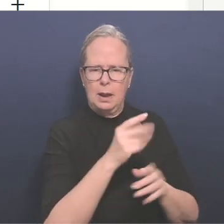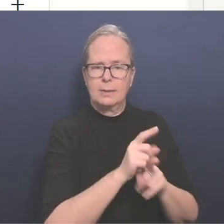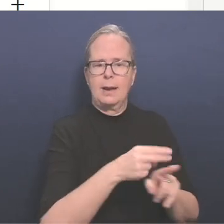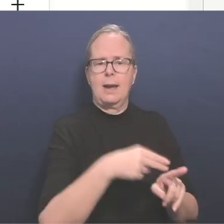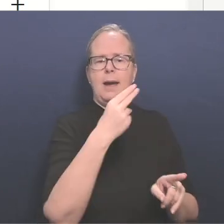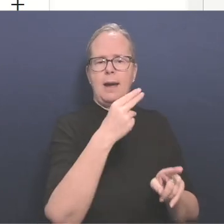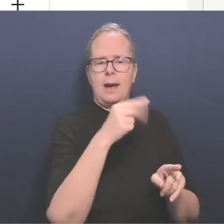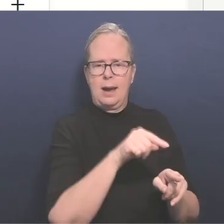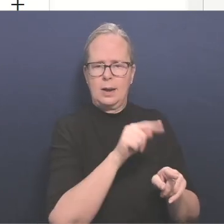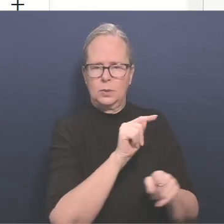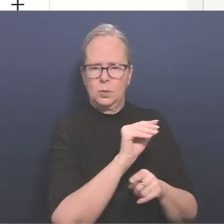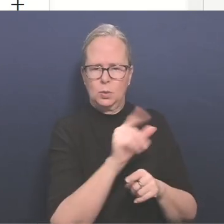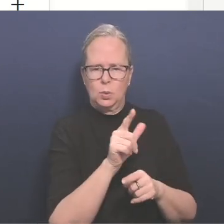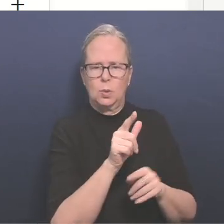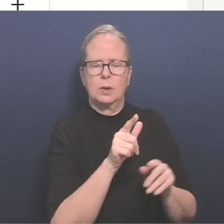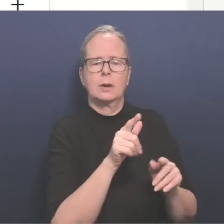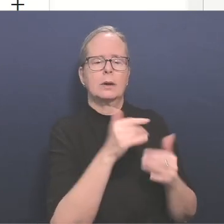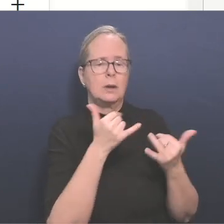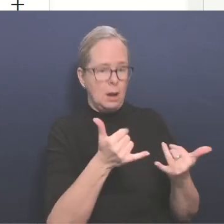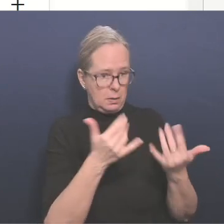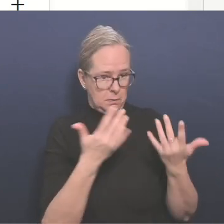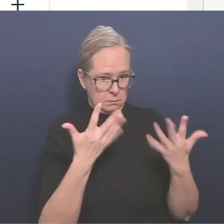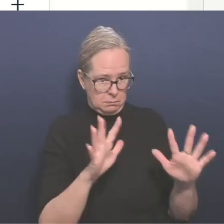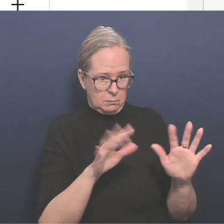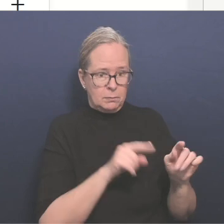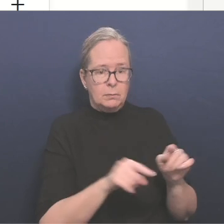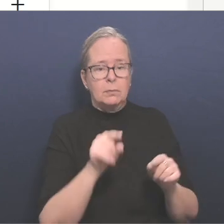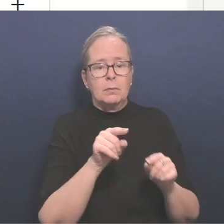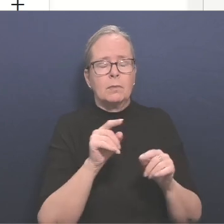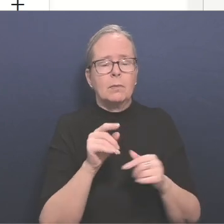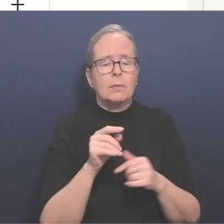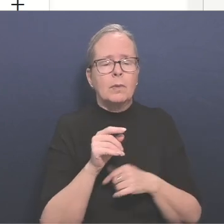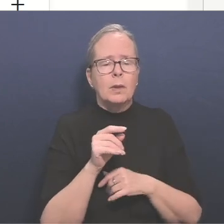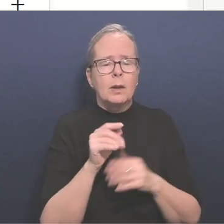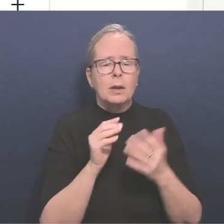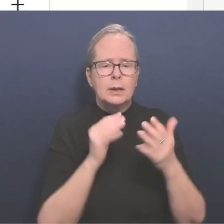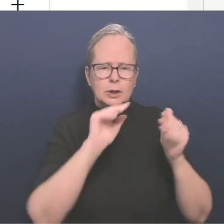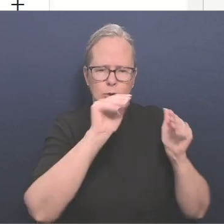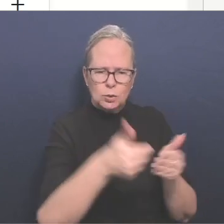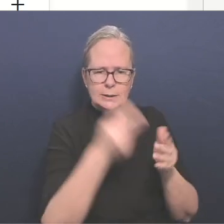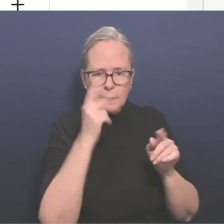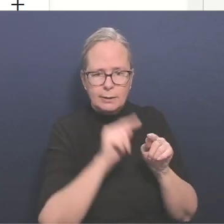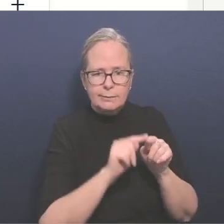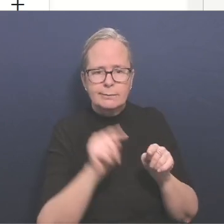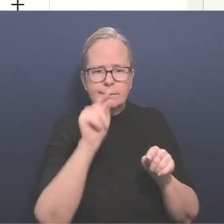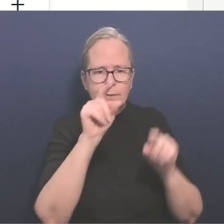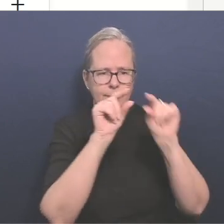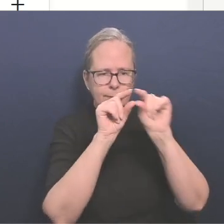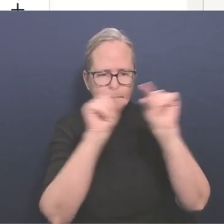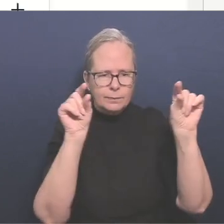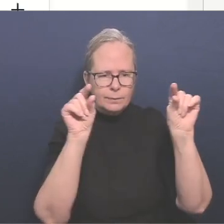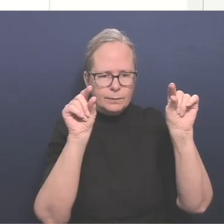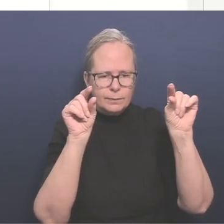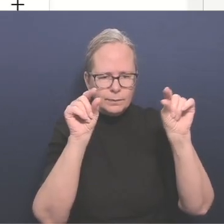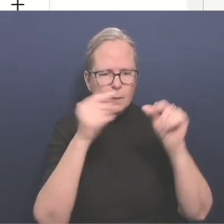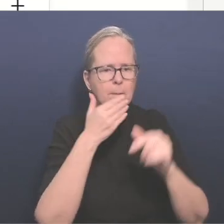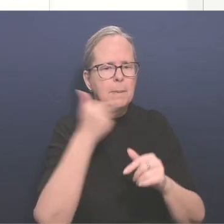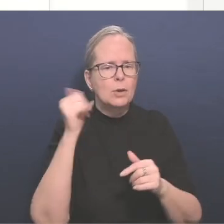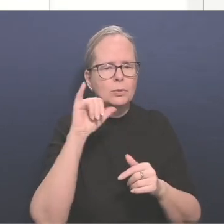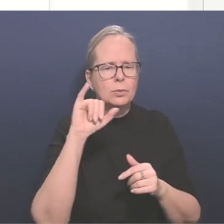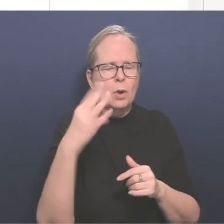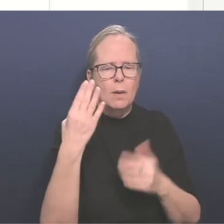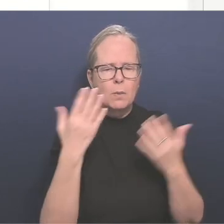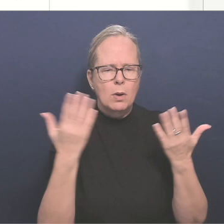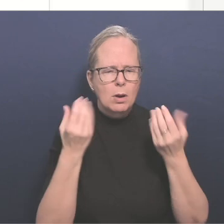the eligibility criteria that needs to be fulfilled before your client is able to apply for